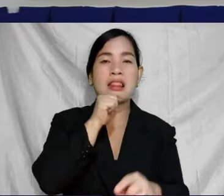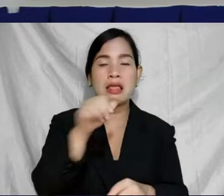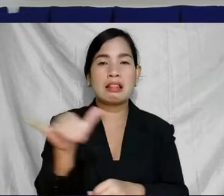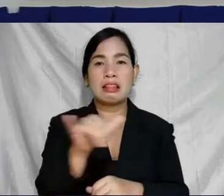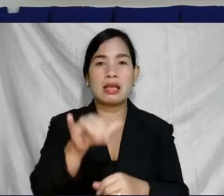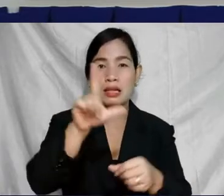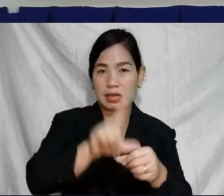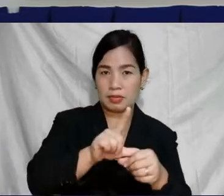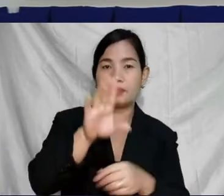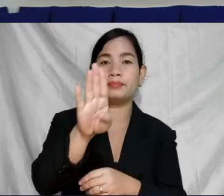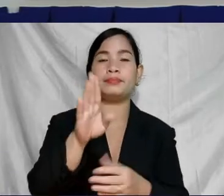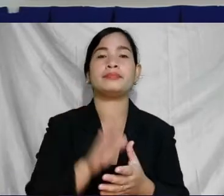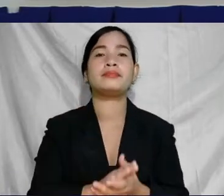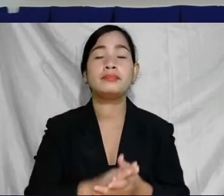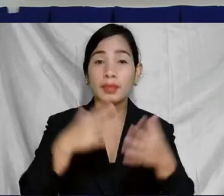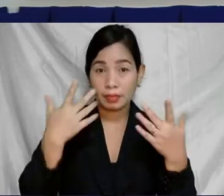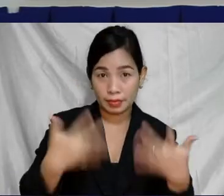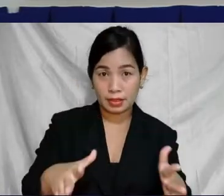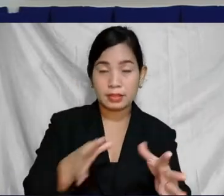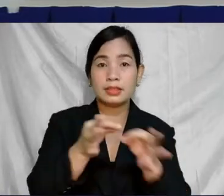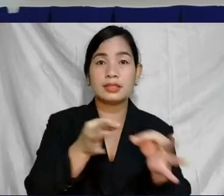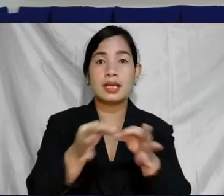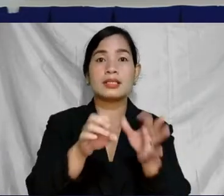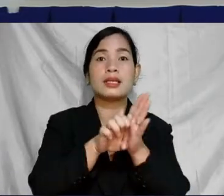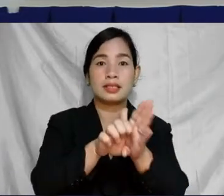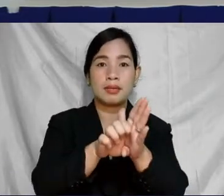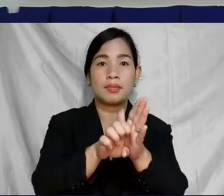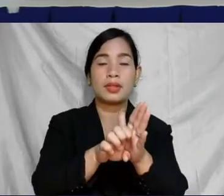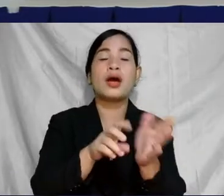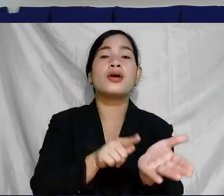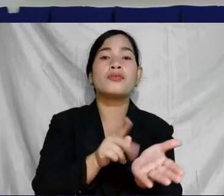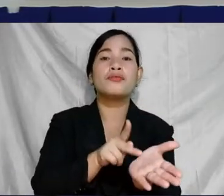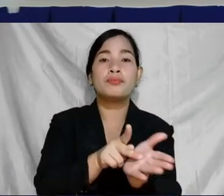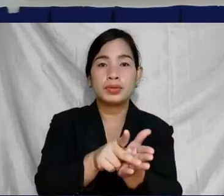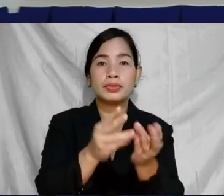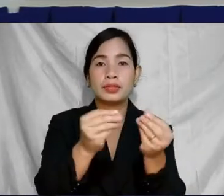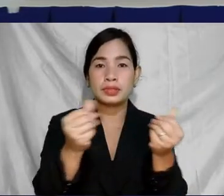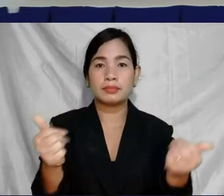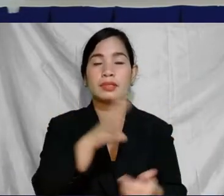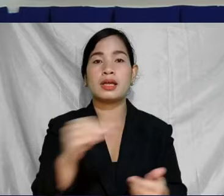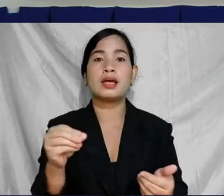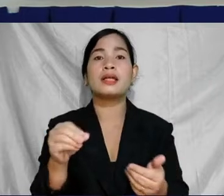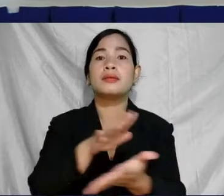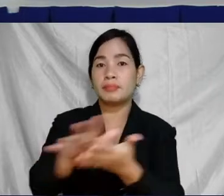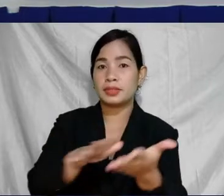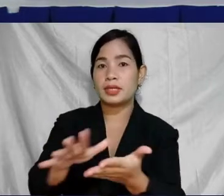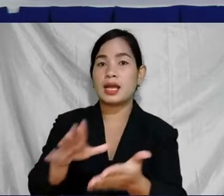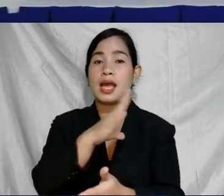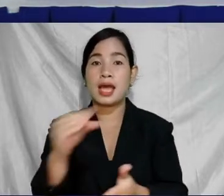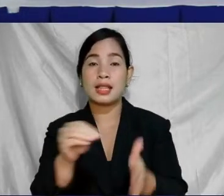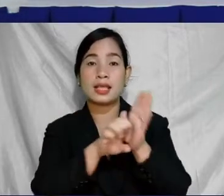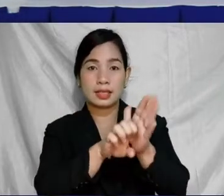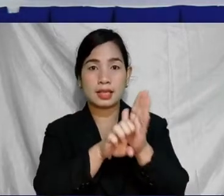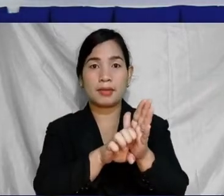After having discussed the examples of pure substance and mixtures and their examples, we can use